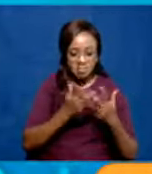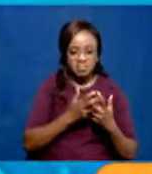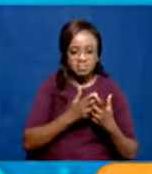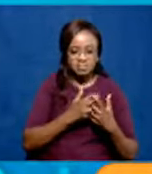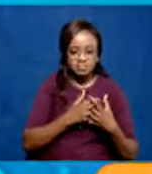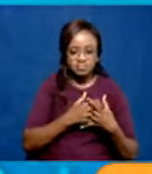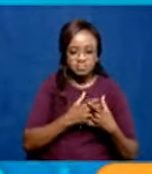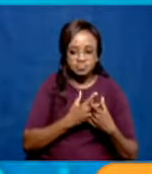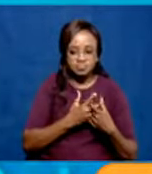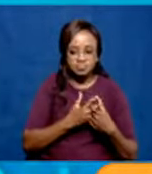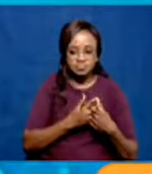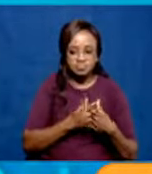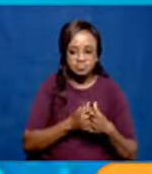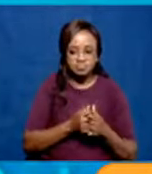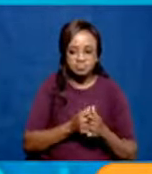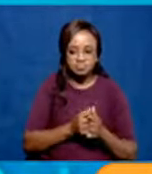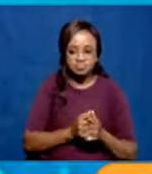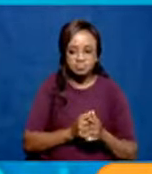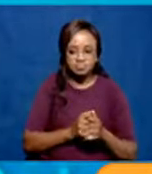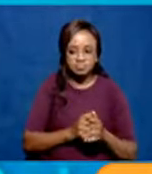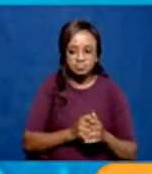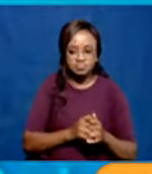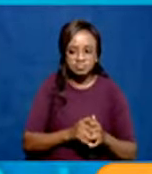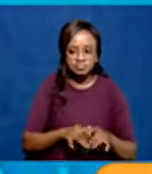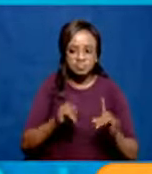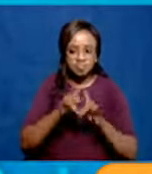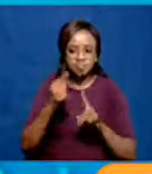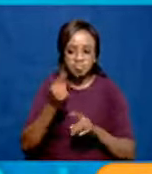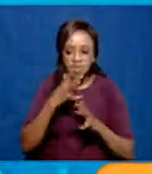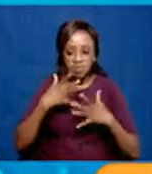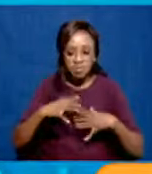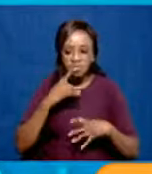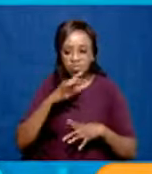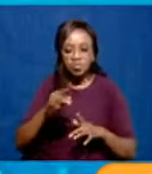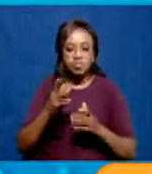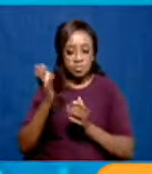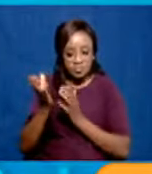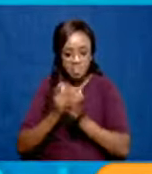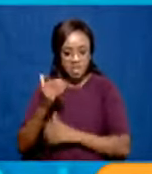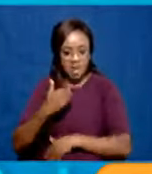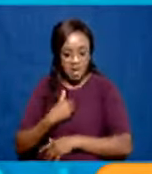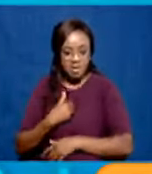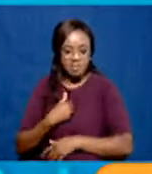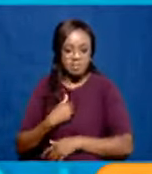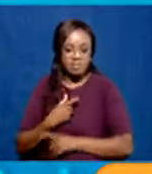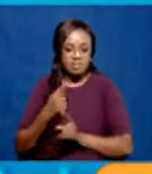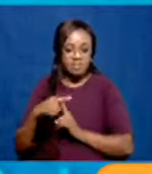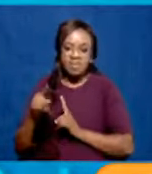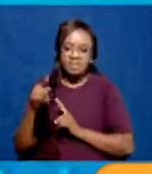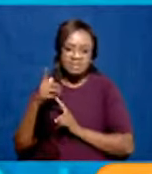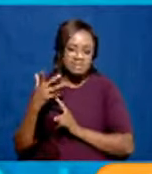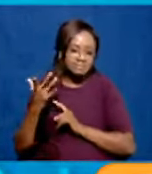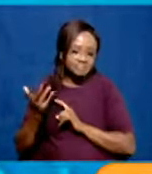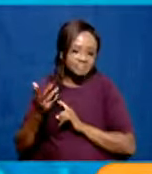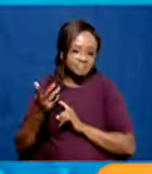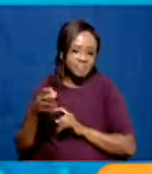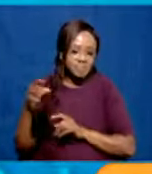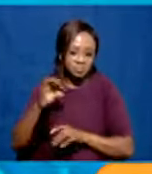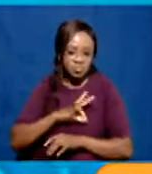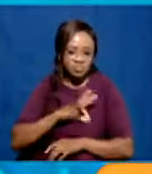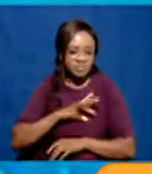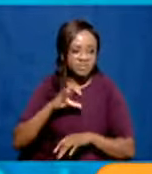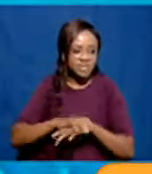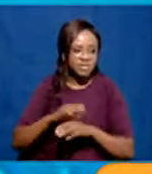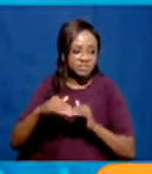to step up their contribution slightly, it is going to be that, again, those people who are self-employed will need to pay their way in this case. Okay. And that is the basis.